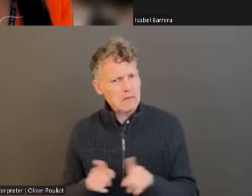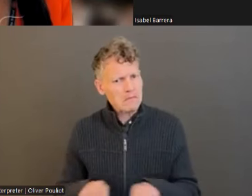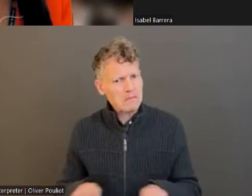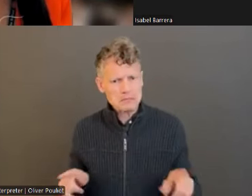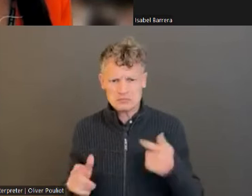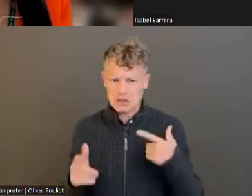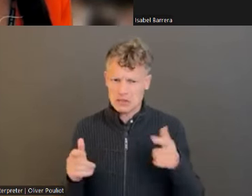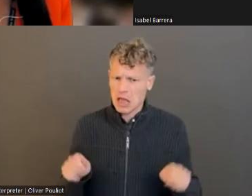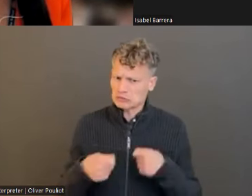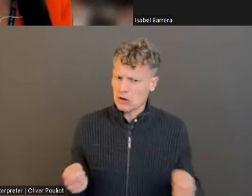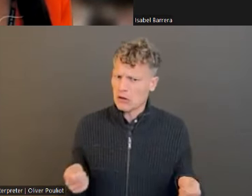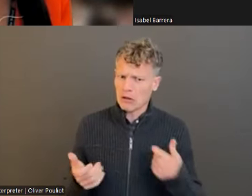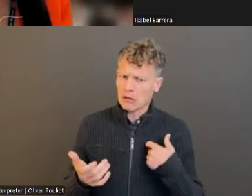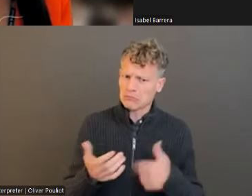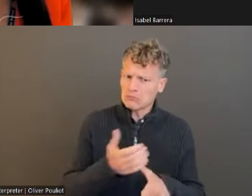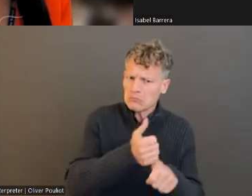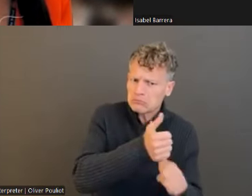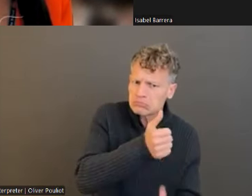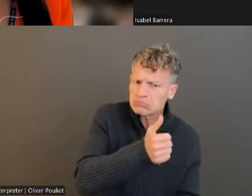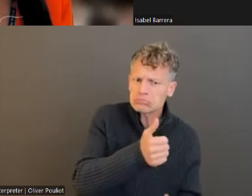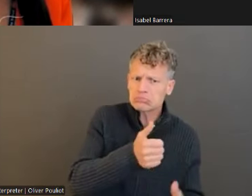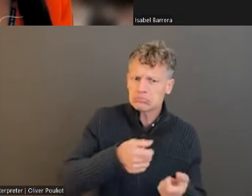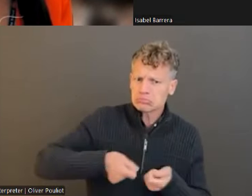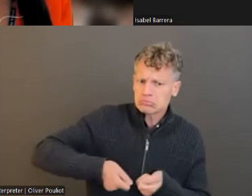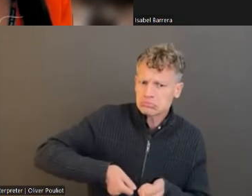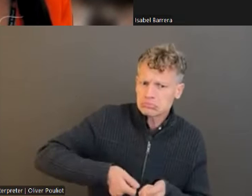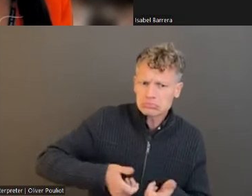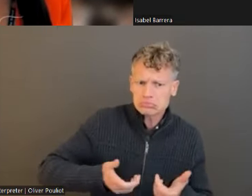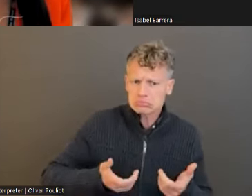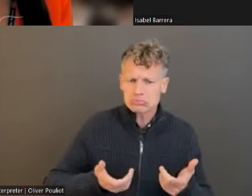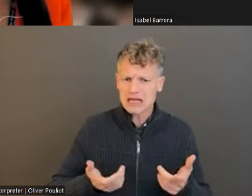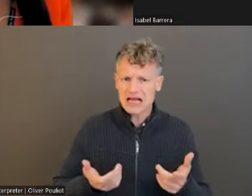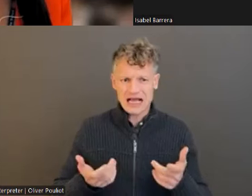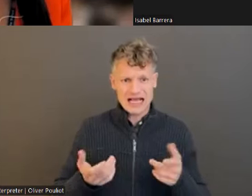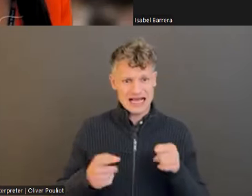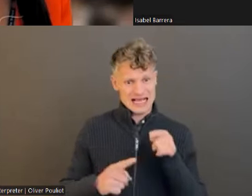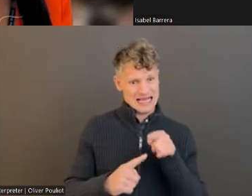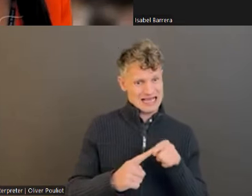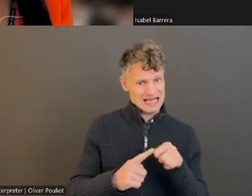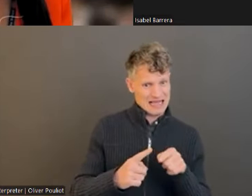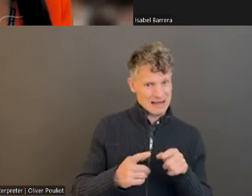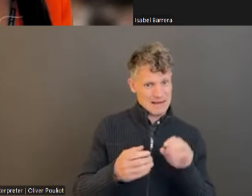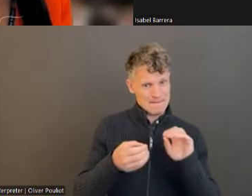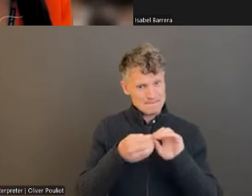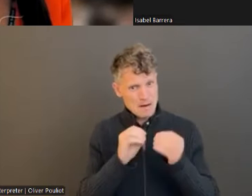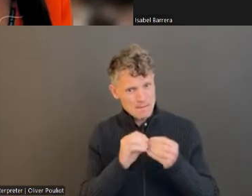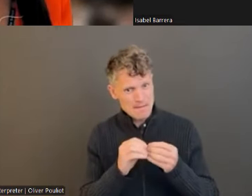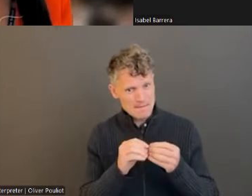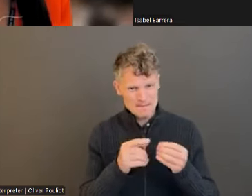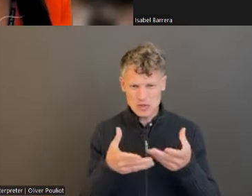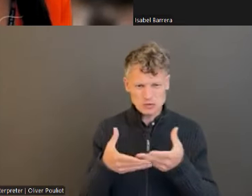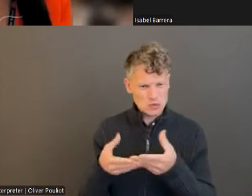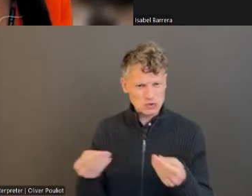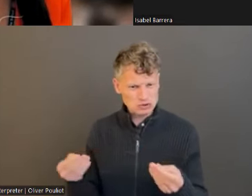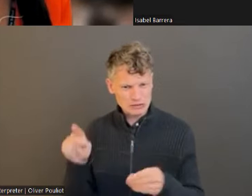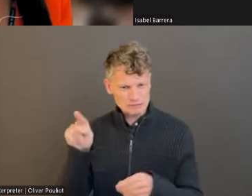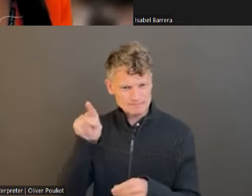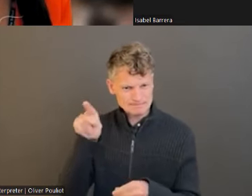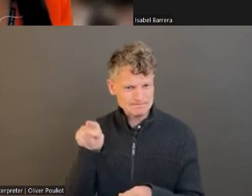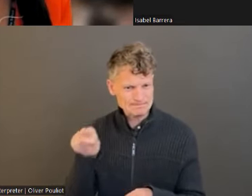natural. And if it is a problem, what is the solution? I have seen latrines or even